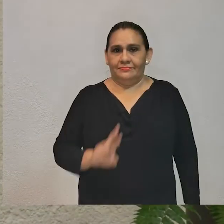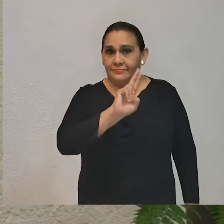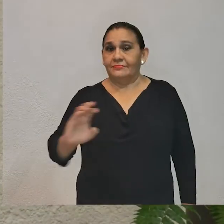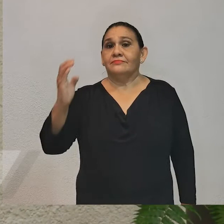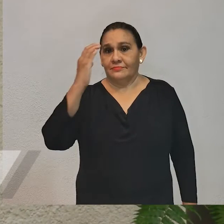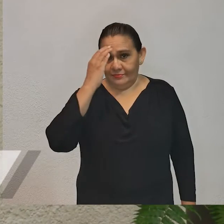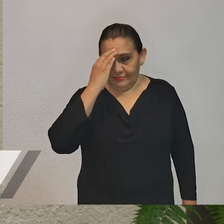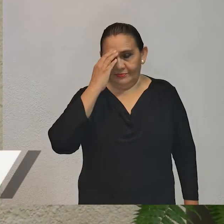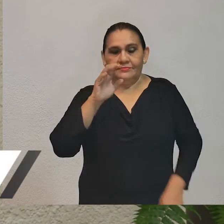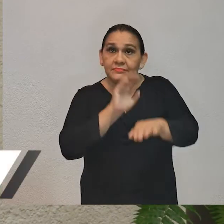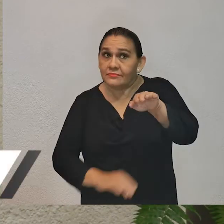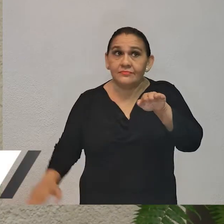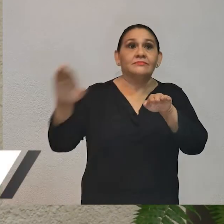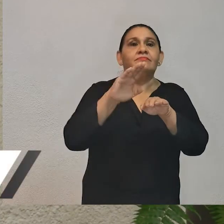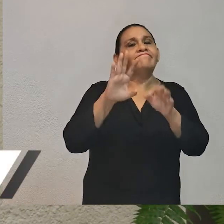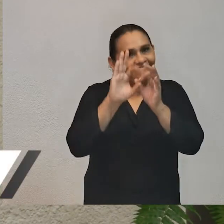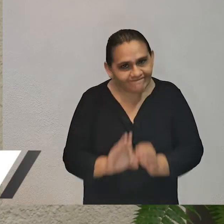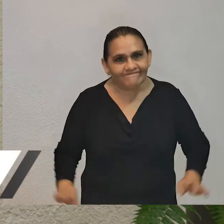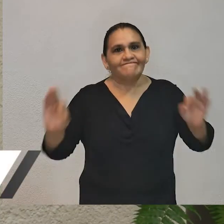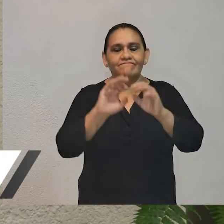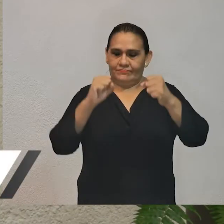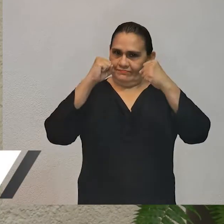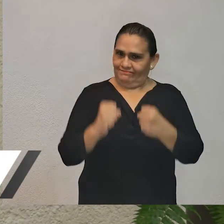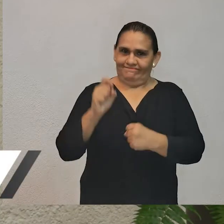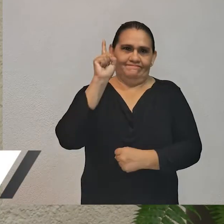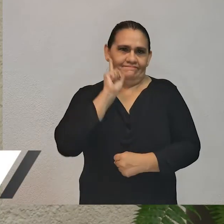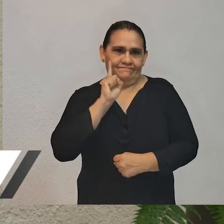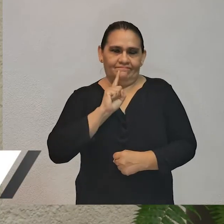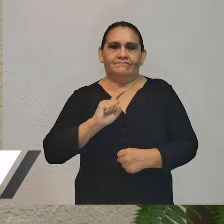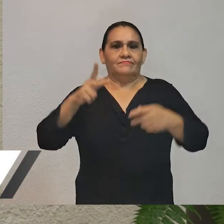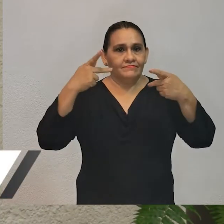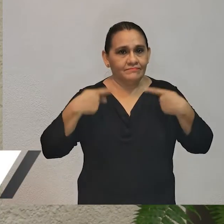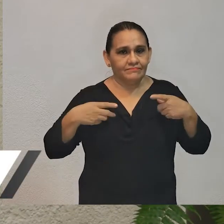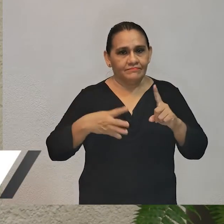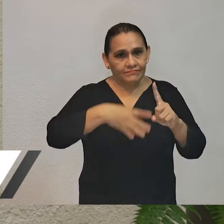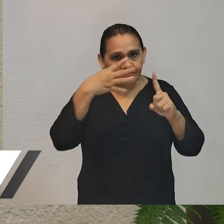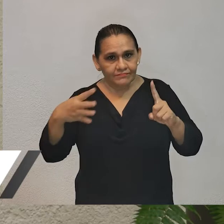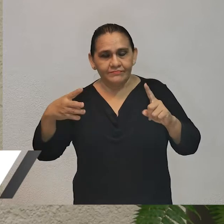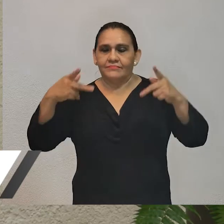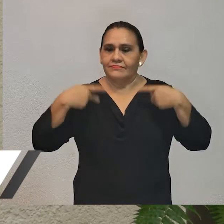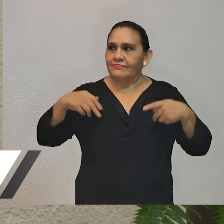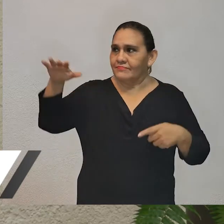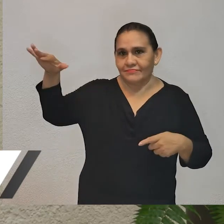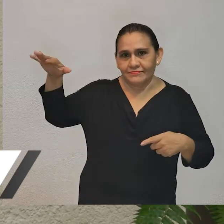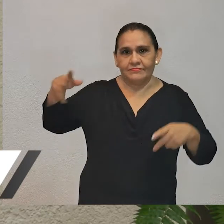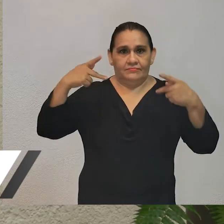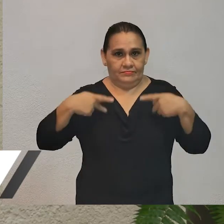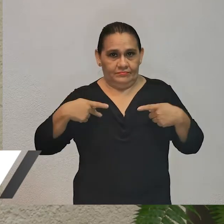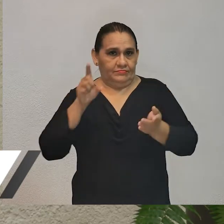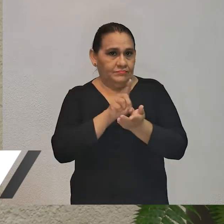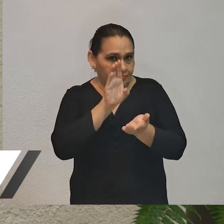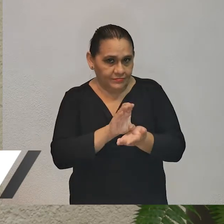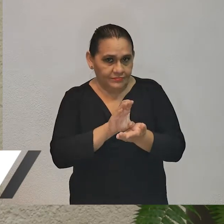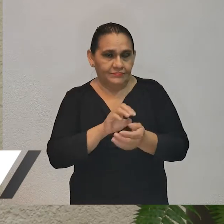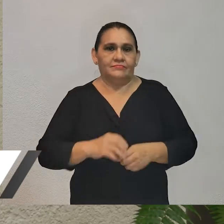Chiimpoltik aanen uláak b'sa'al k'olelo'ob máako'ob jexle LGBTTIQ, núukuch máako'ob, máak